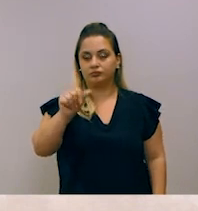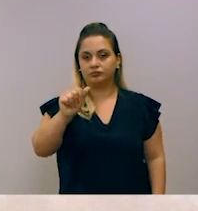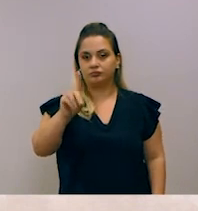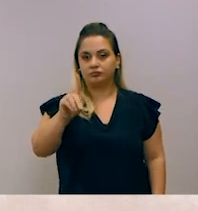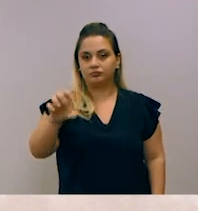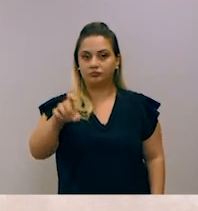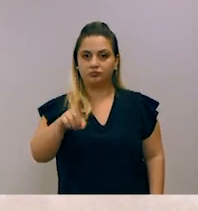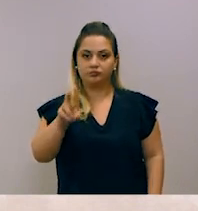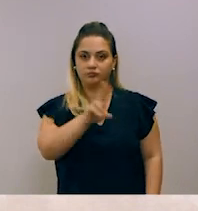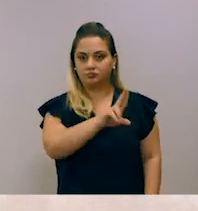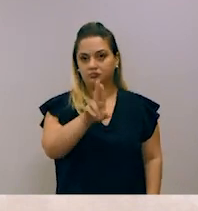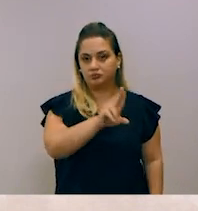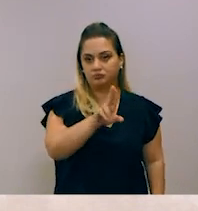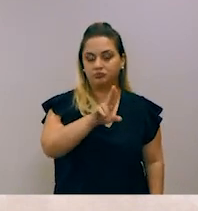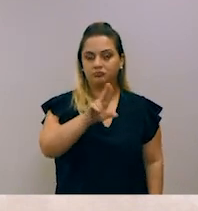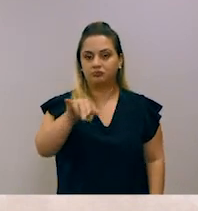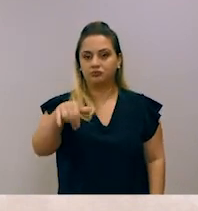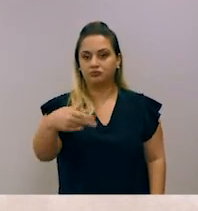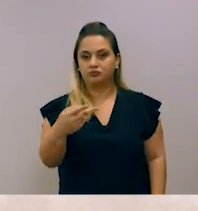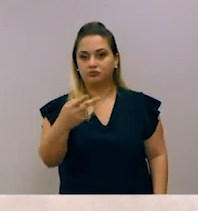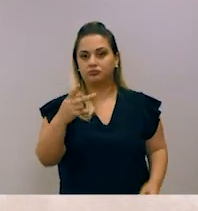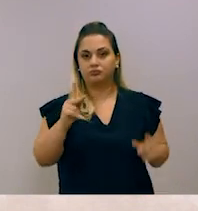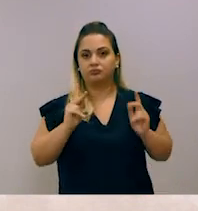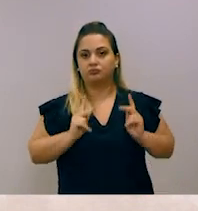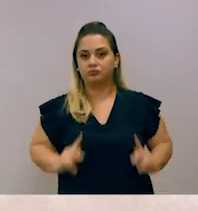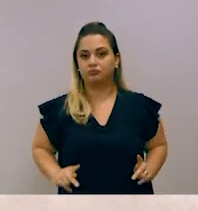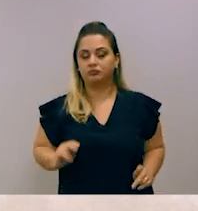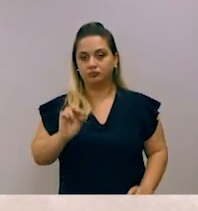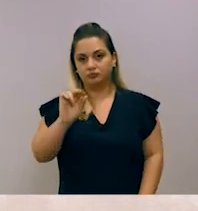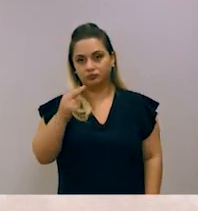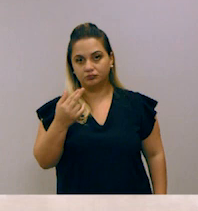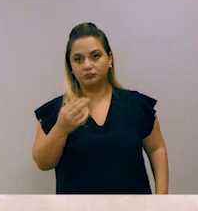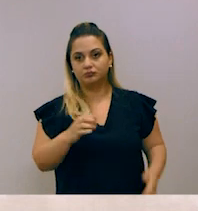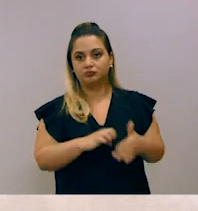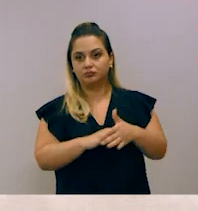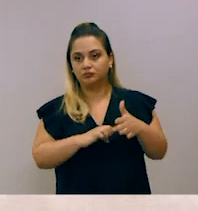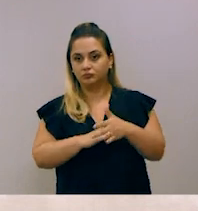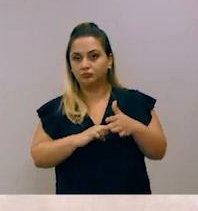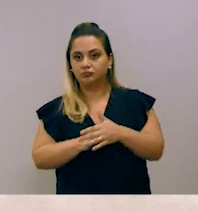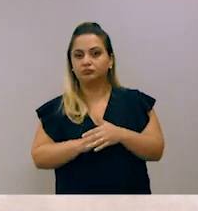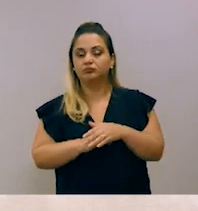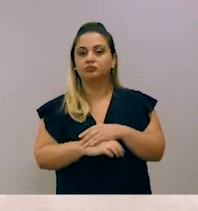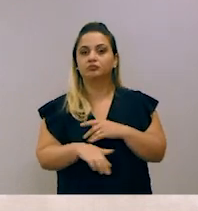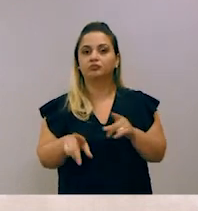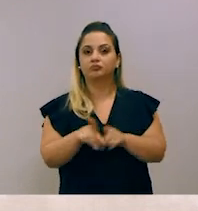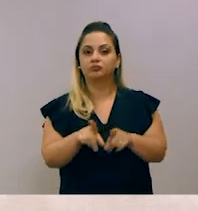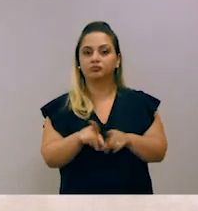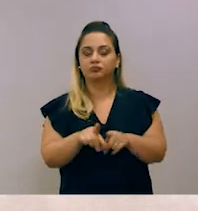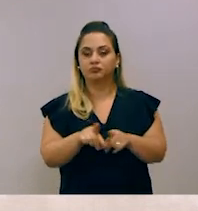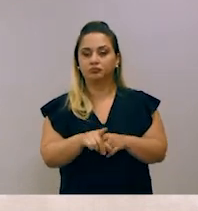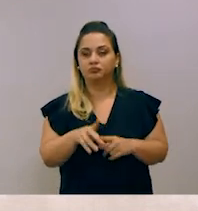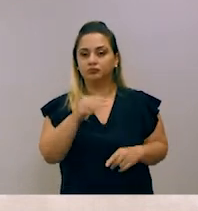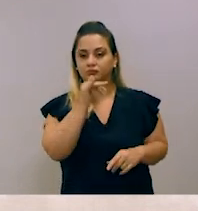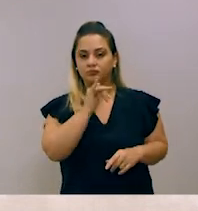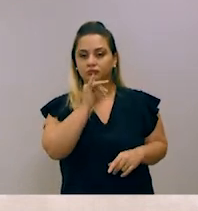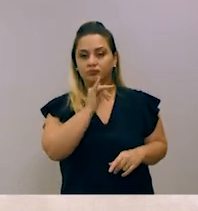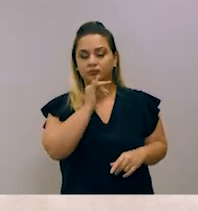names of people, so the checking if the person's name or the company's name is corresponding to that document